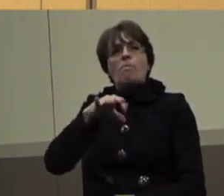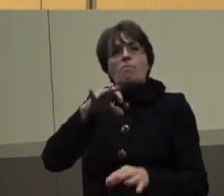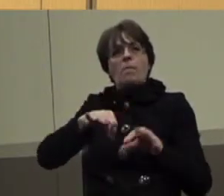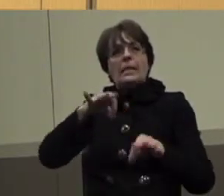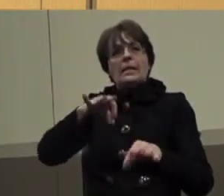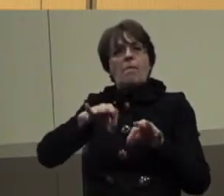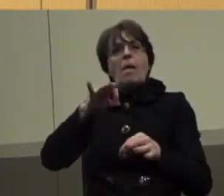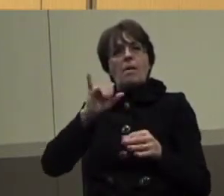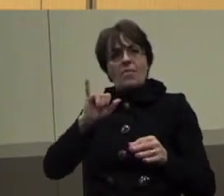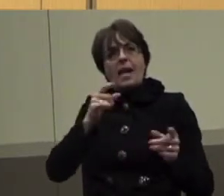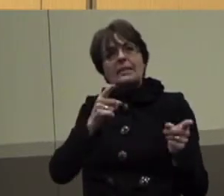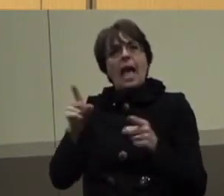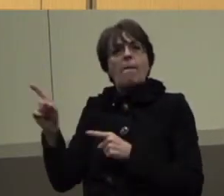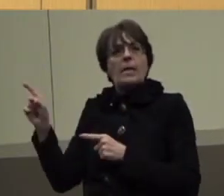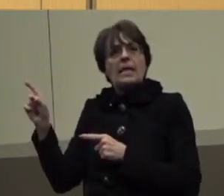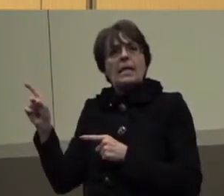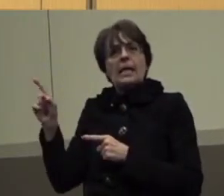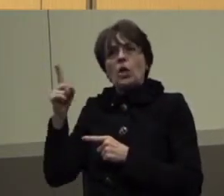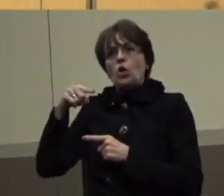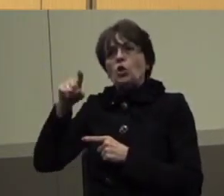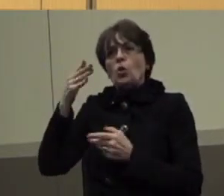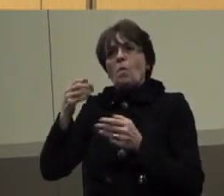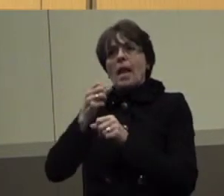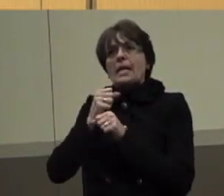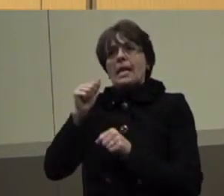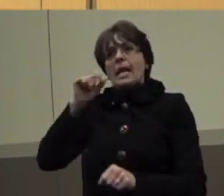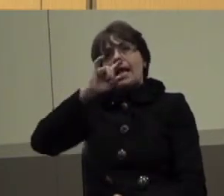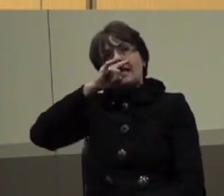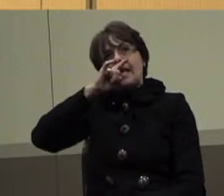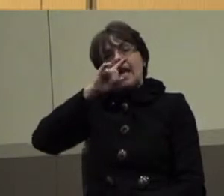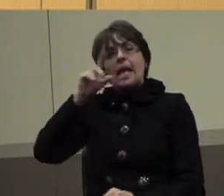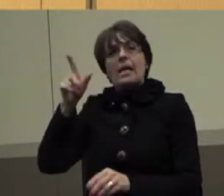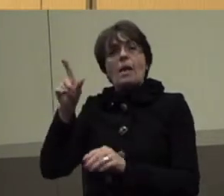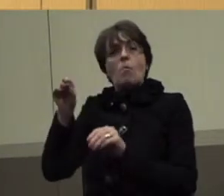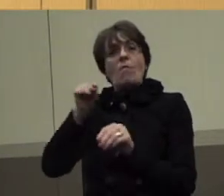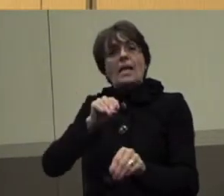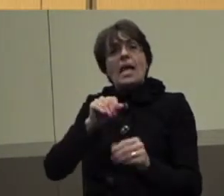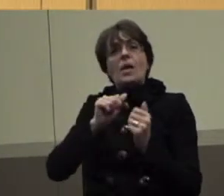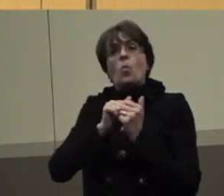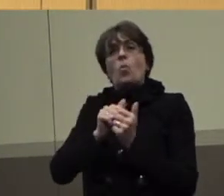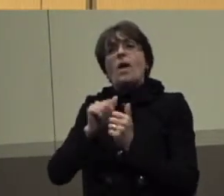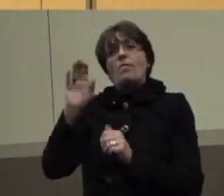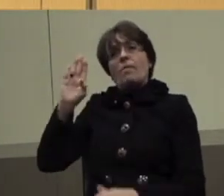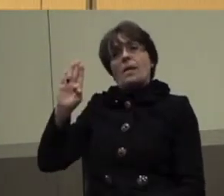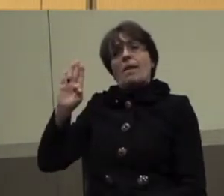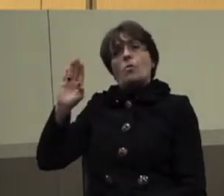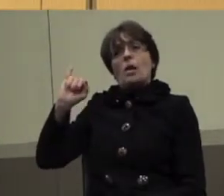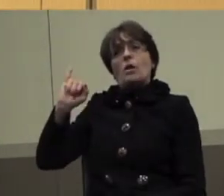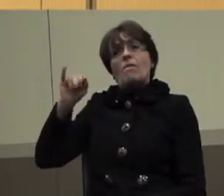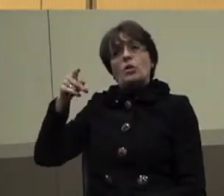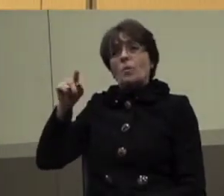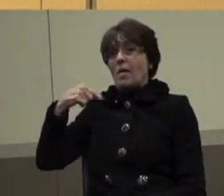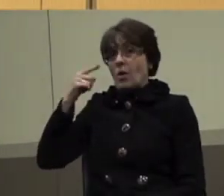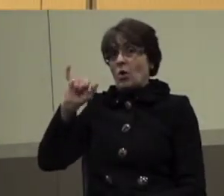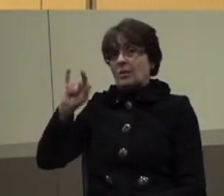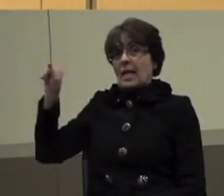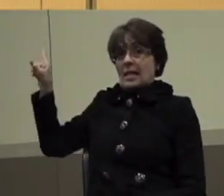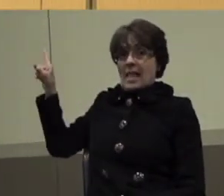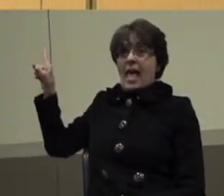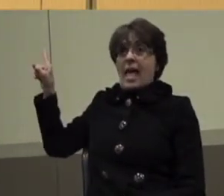is happening, and you might get a kid moving in with a behavior intervention plan that looks like this.